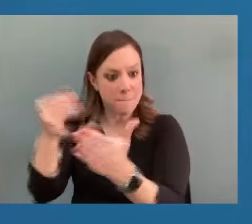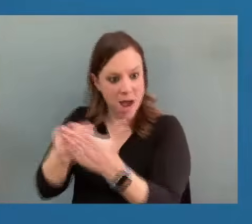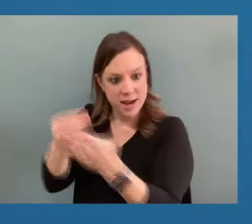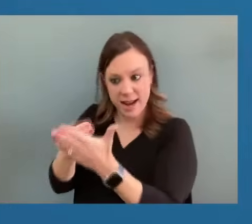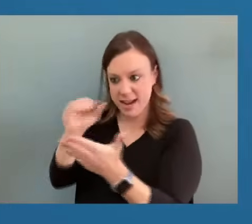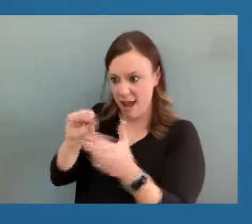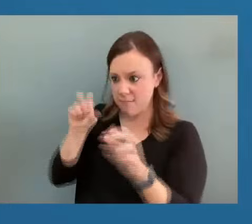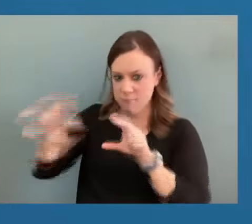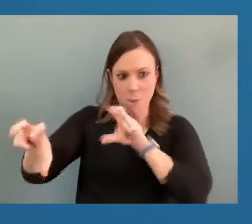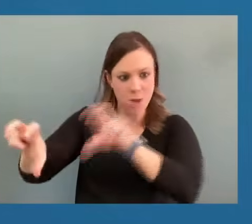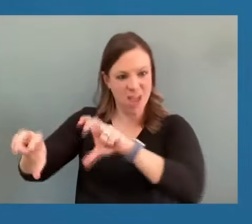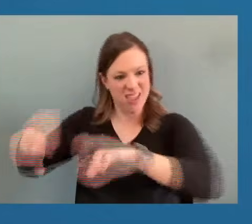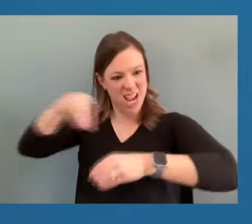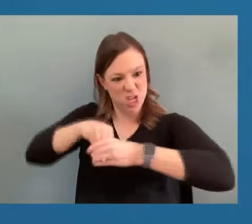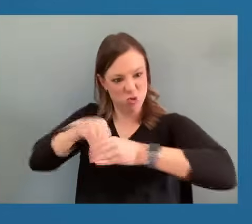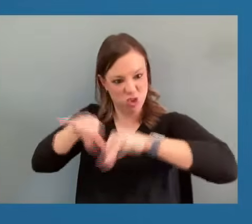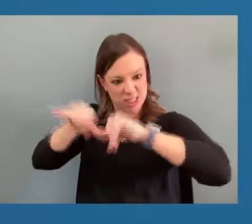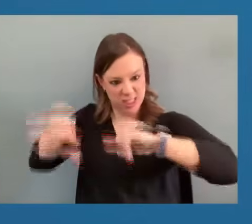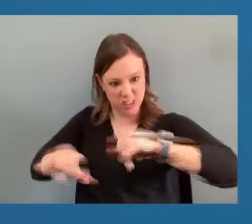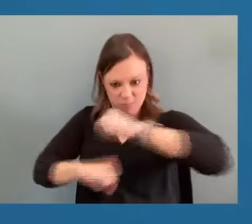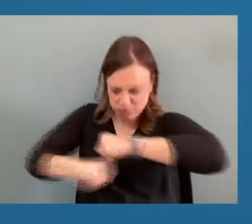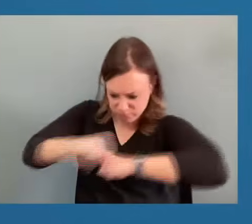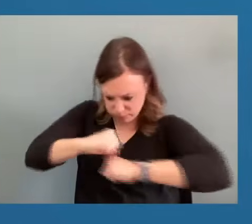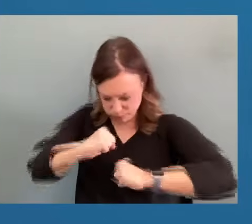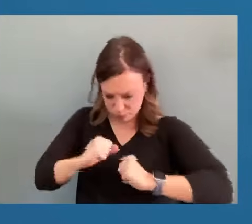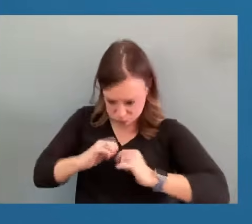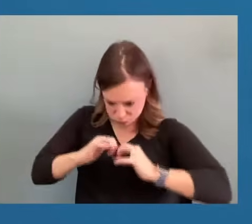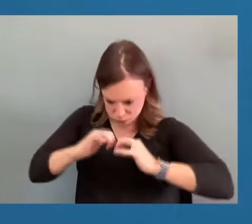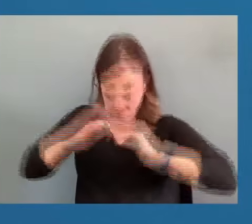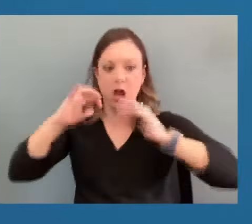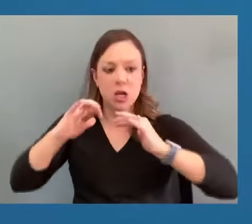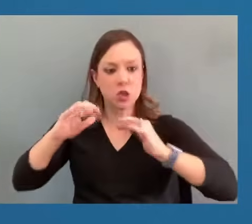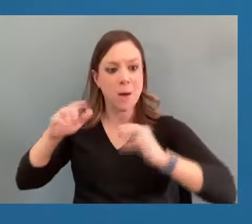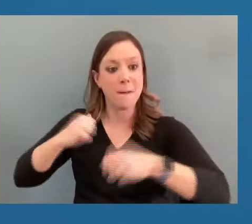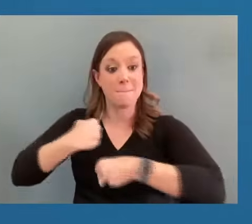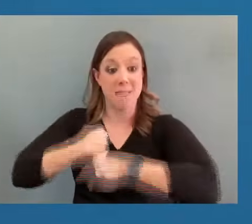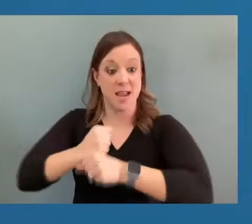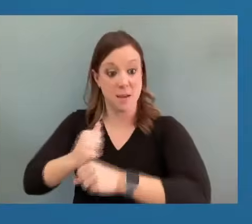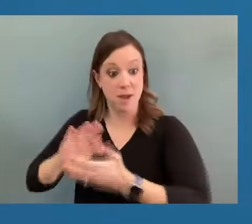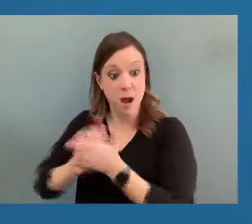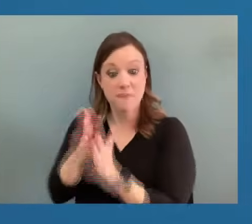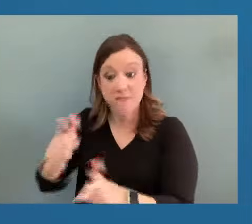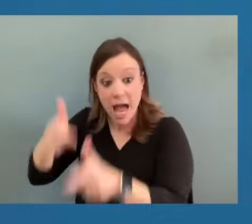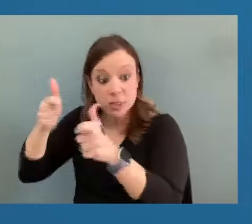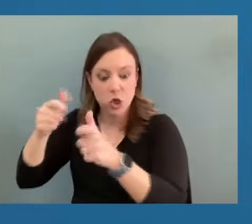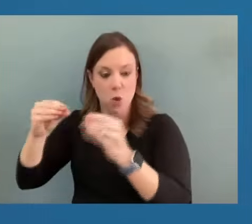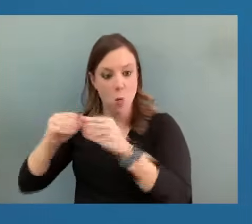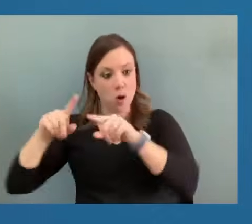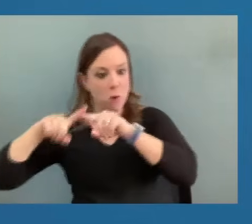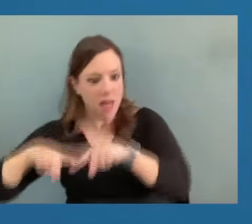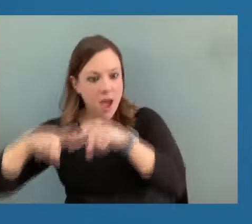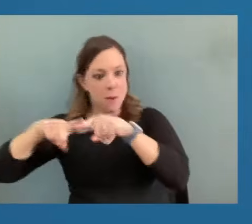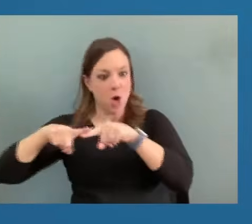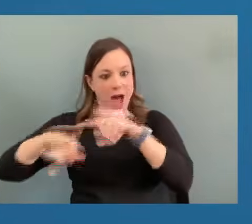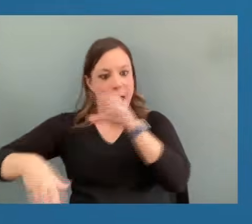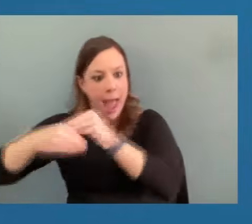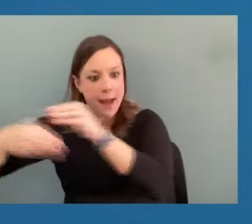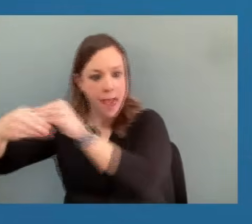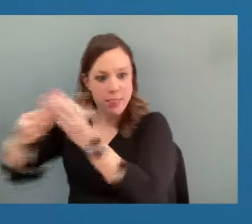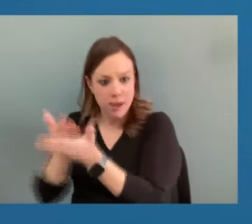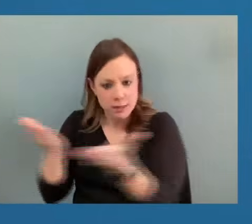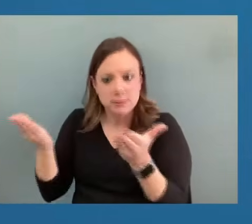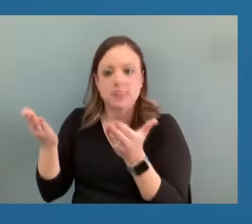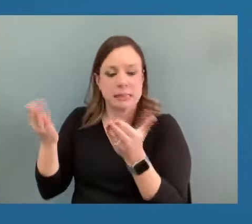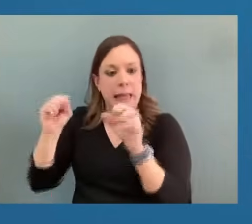that would make that commute smoother, make it faster, make it more reliable. And I have to say thank you to all of the elected officials